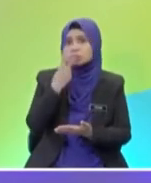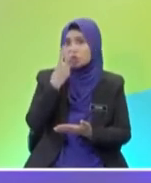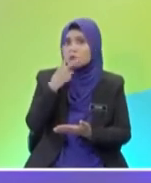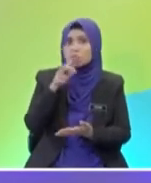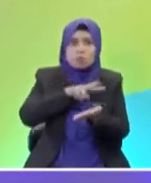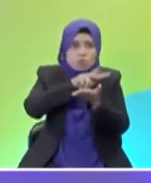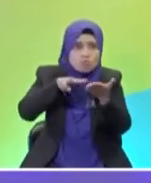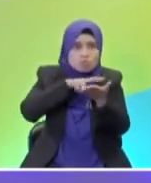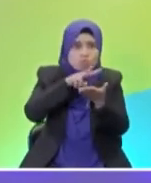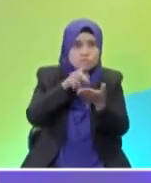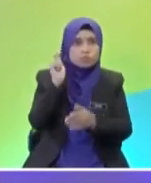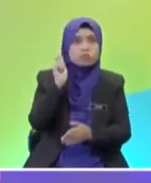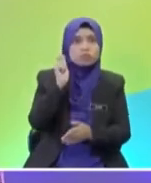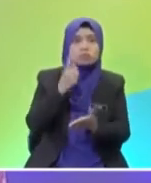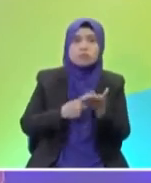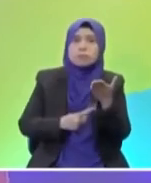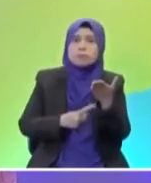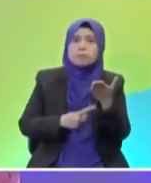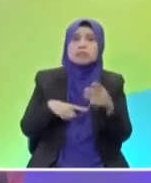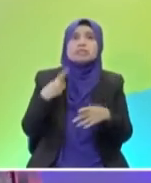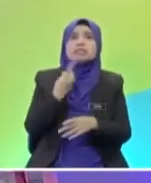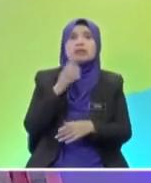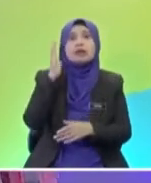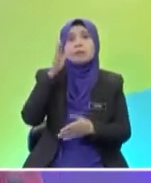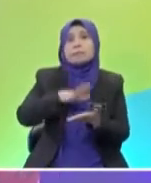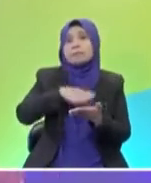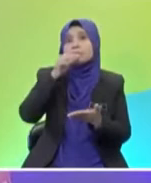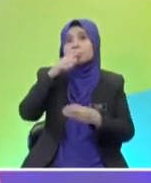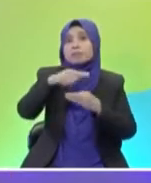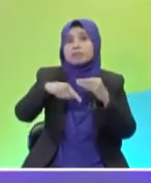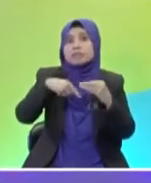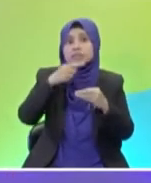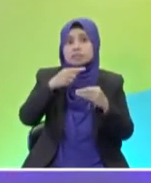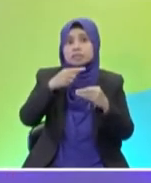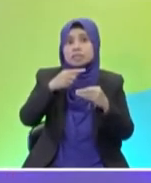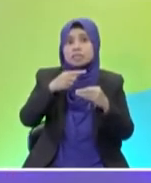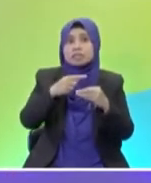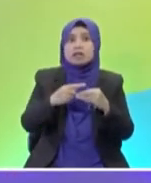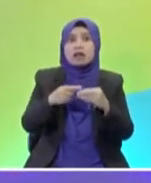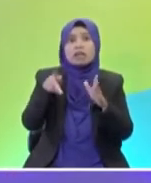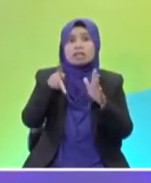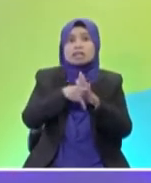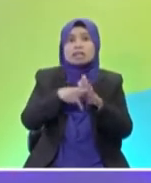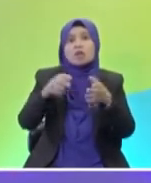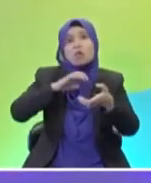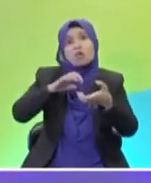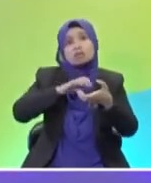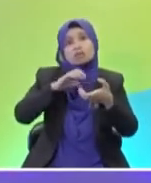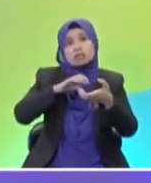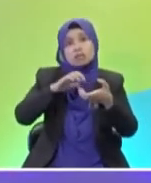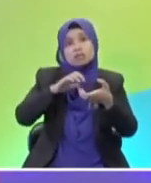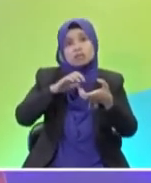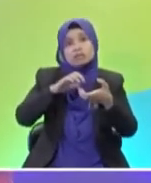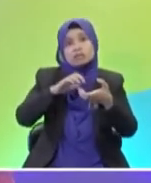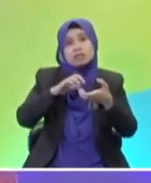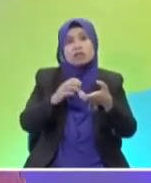did the video have to do with today's lesson? Yes, today we are going to learn about threat of extinction. Ooh, wow. Threat of extinction.